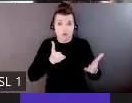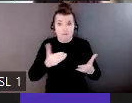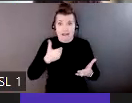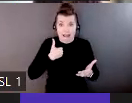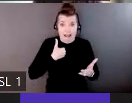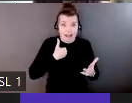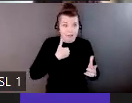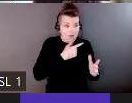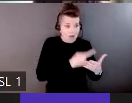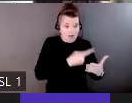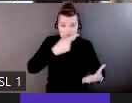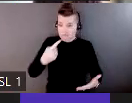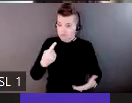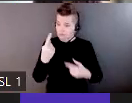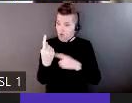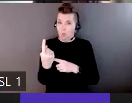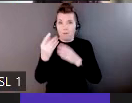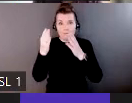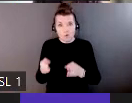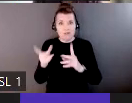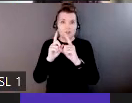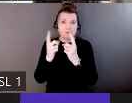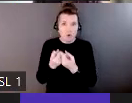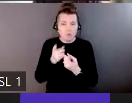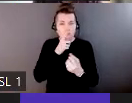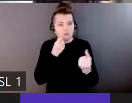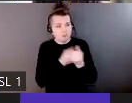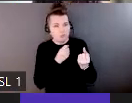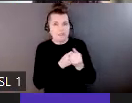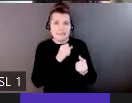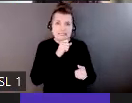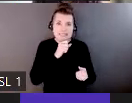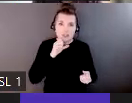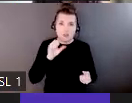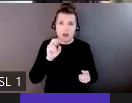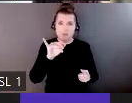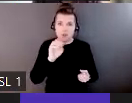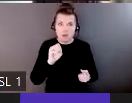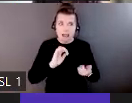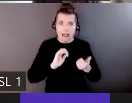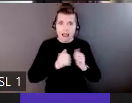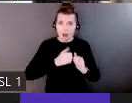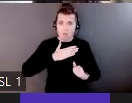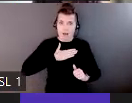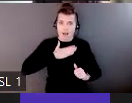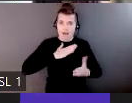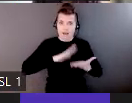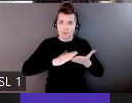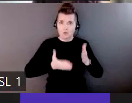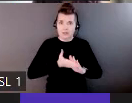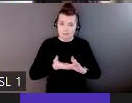How is it that we can get this happening in our communities where right now we have no support for older